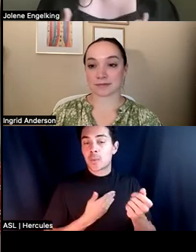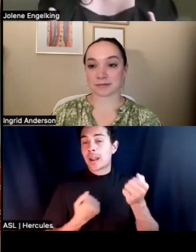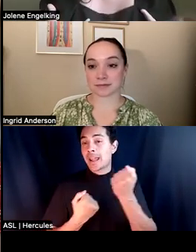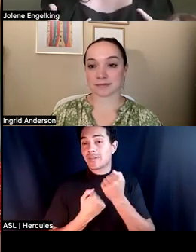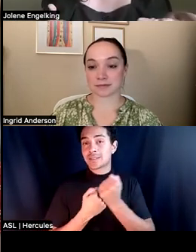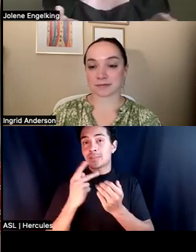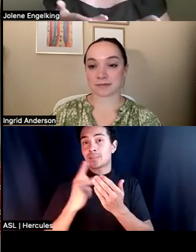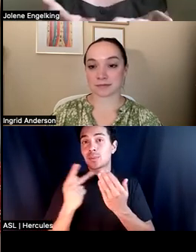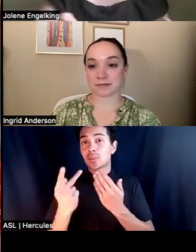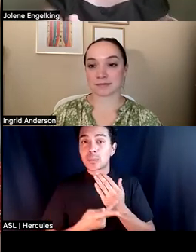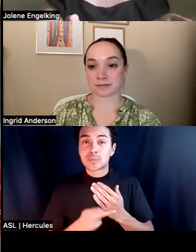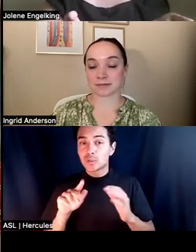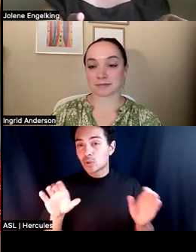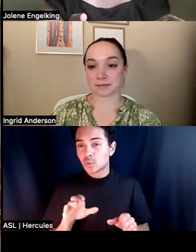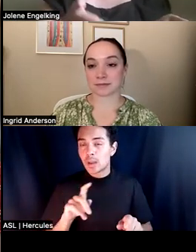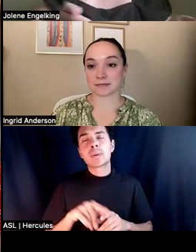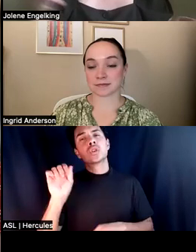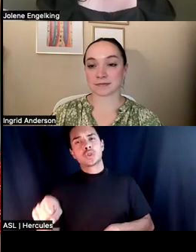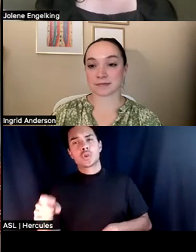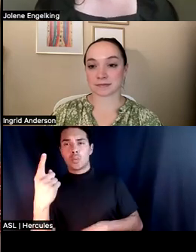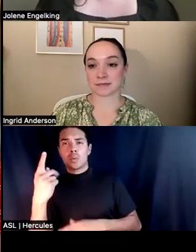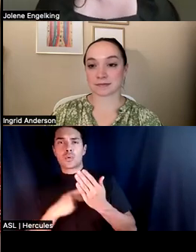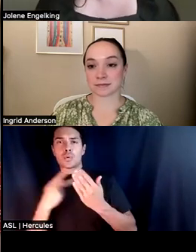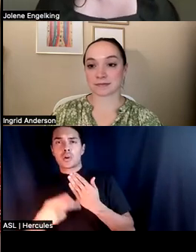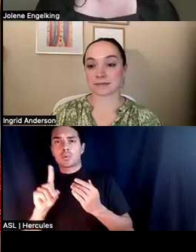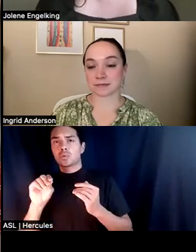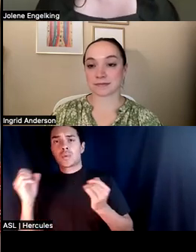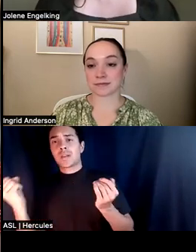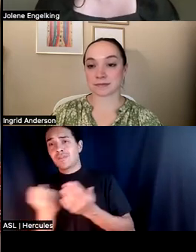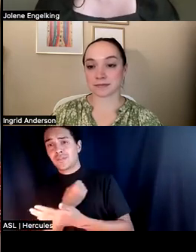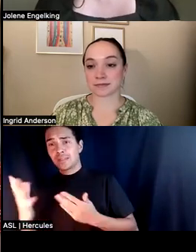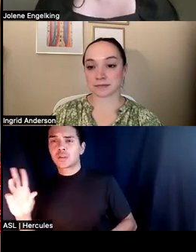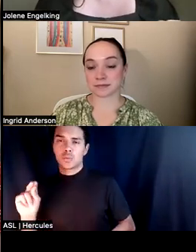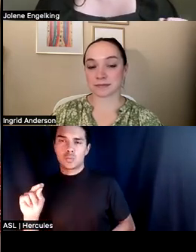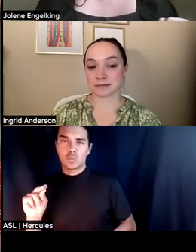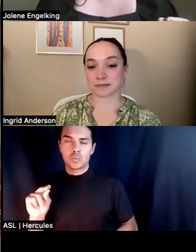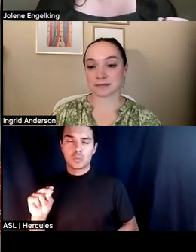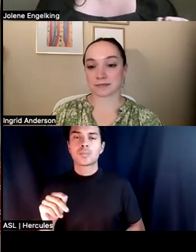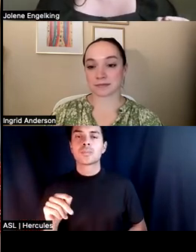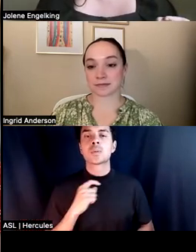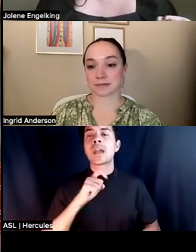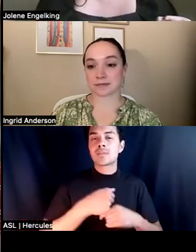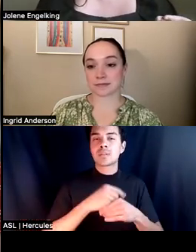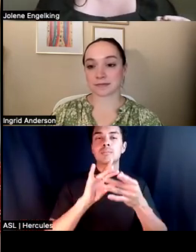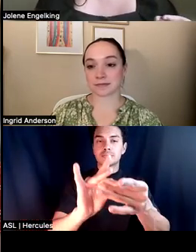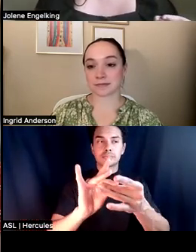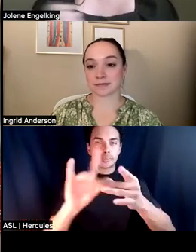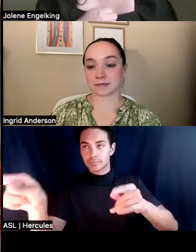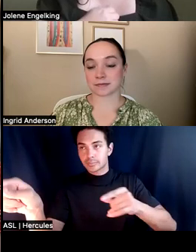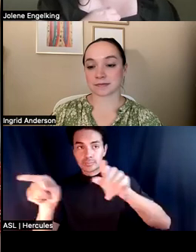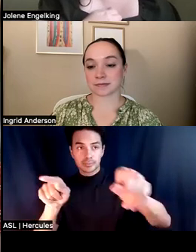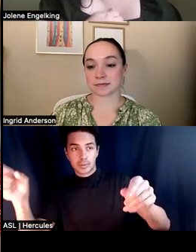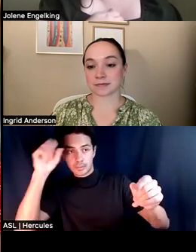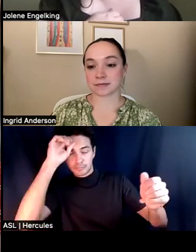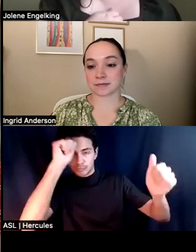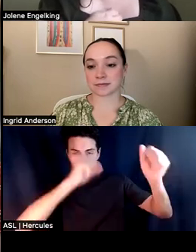do, nor should one program be the be all end all for somebody, right? How we're having to work in relationship and recognize that even though